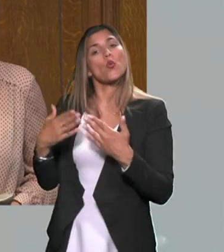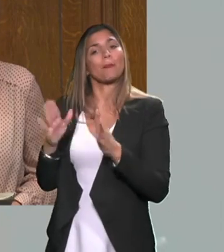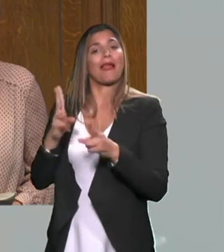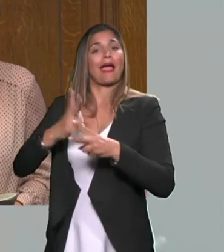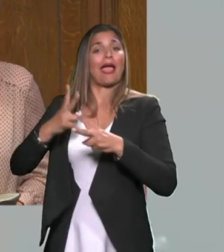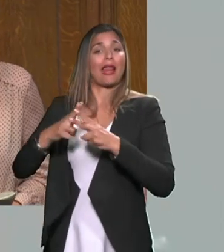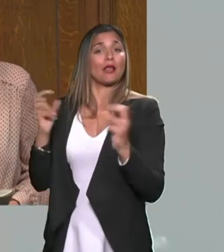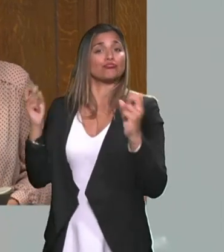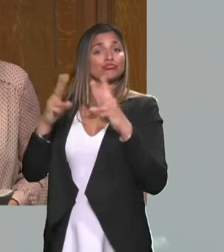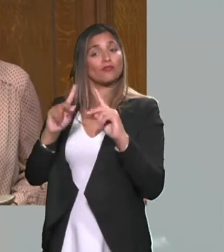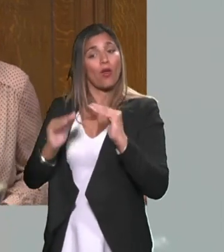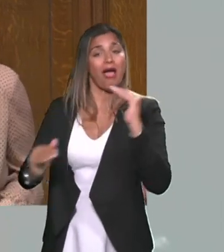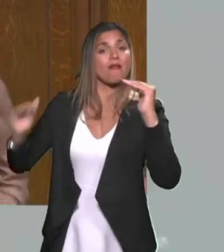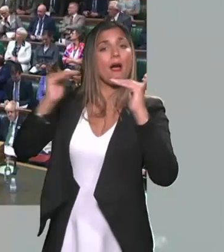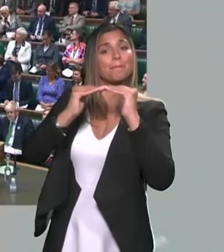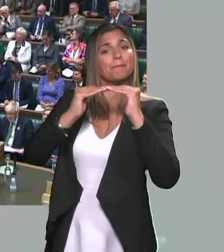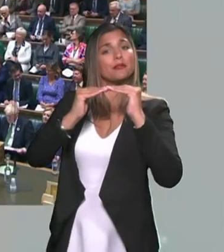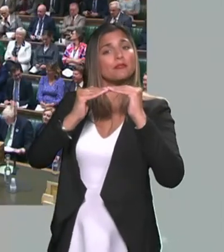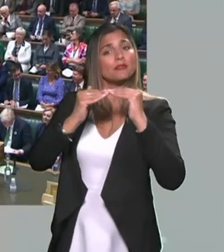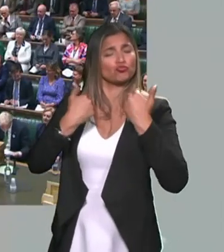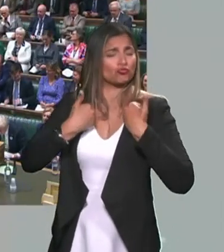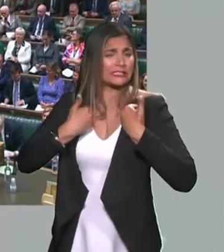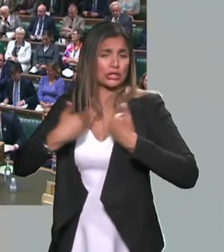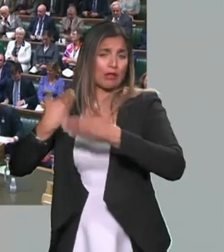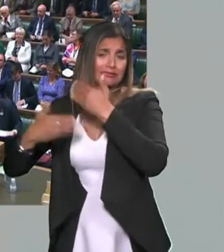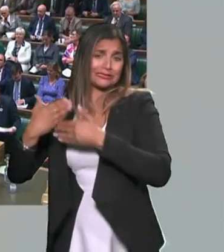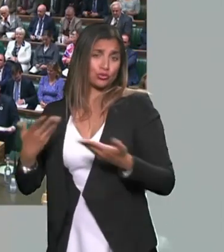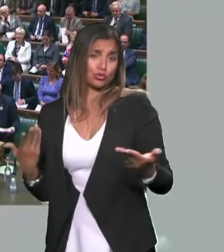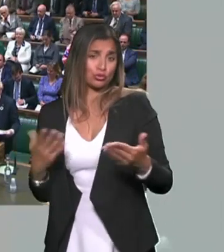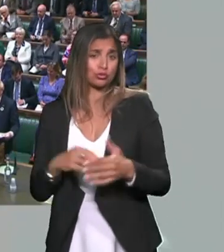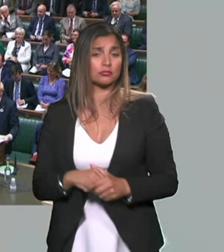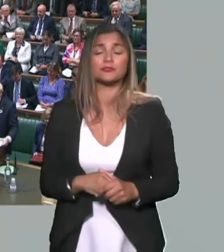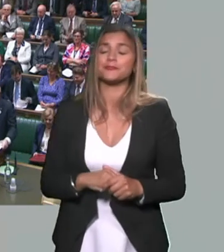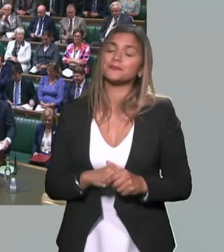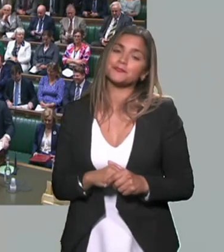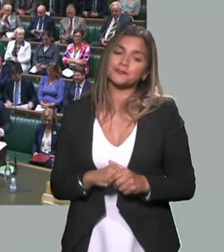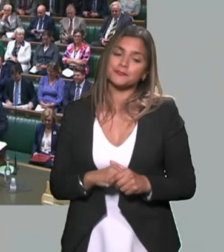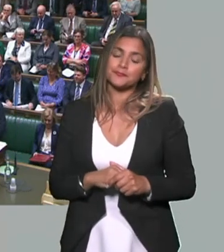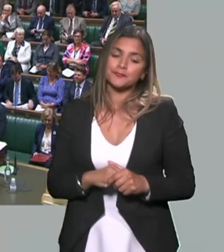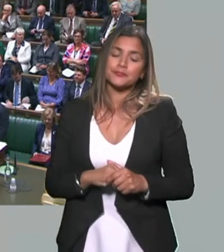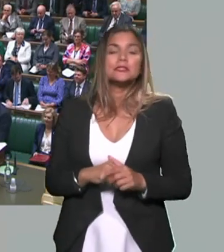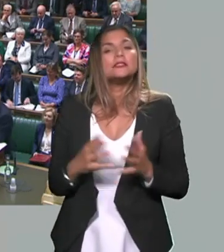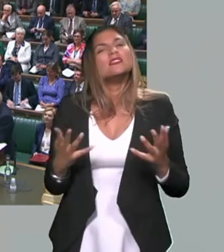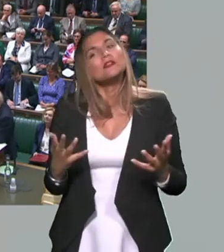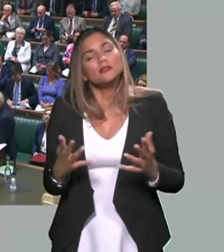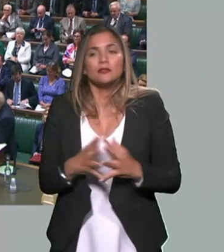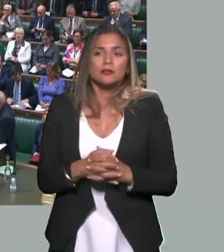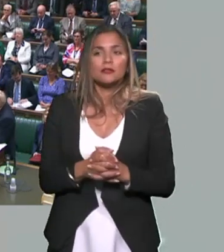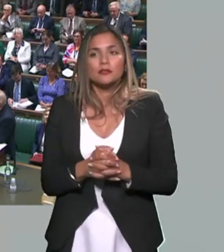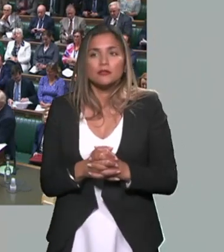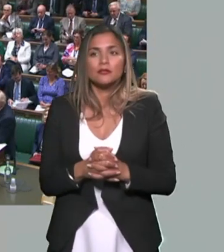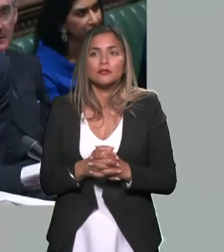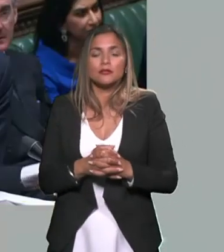part of their levelling up fund bid? Prime Minister. Mr. Speaker, I think it's possibly fair to say that